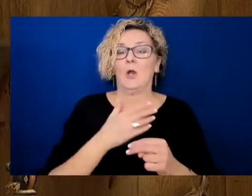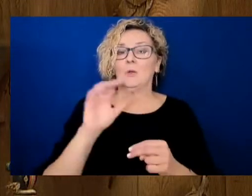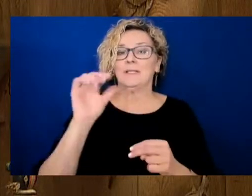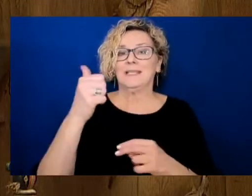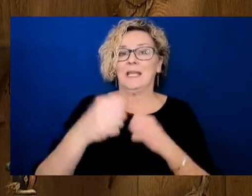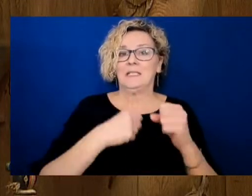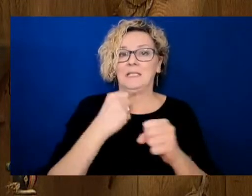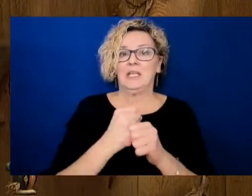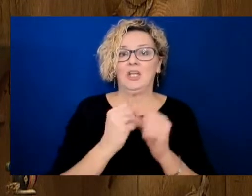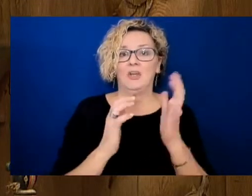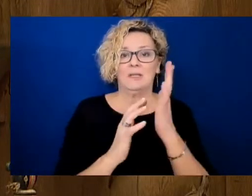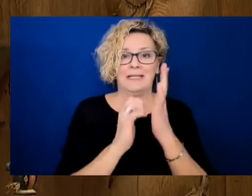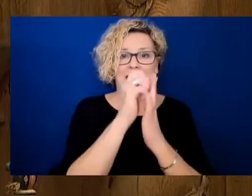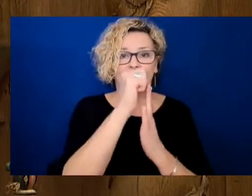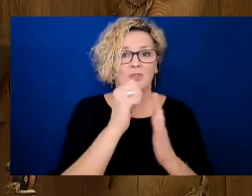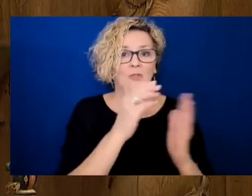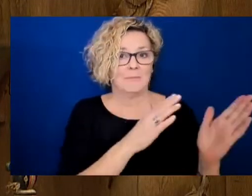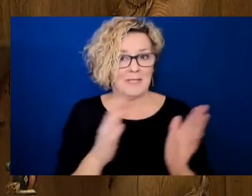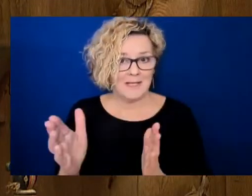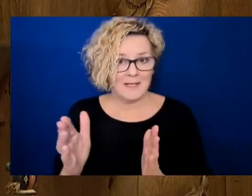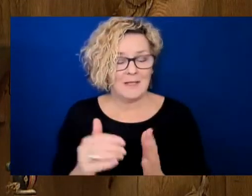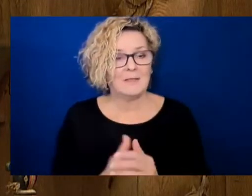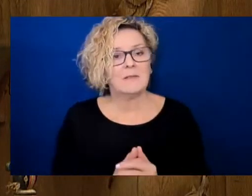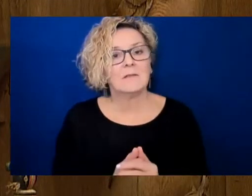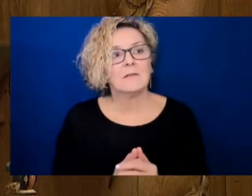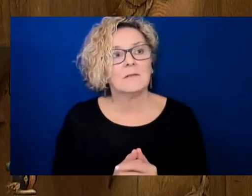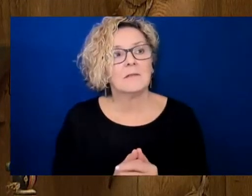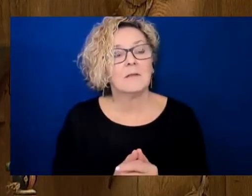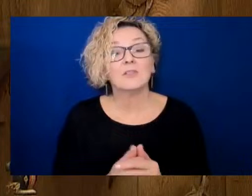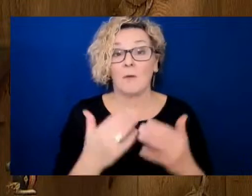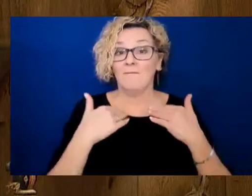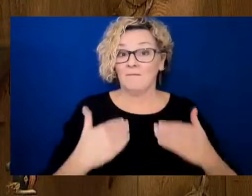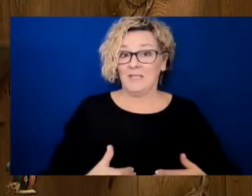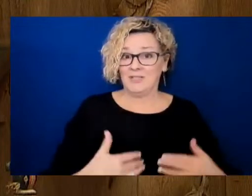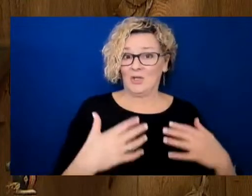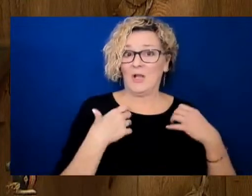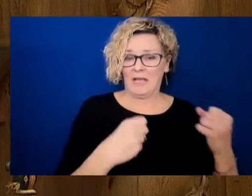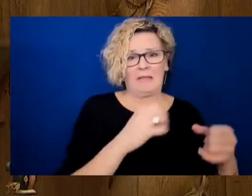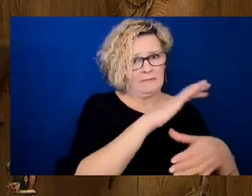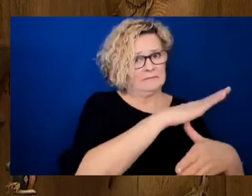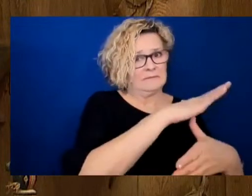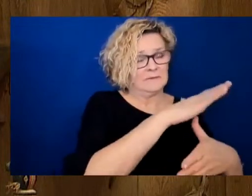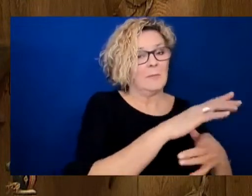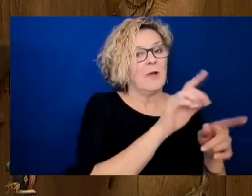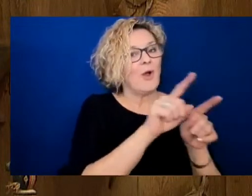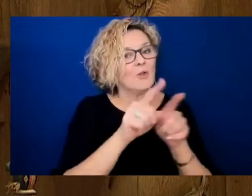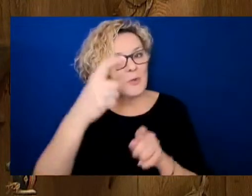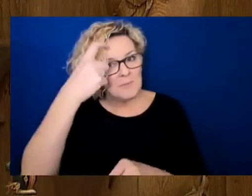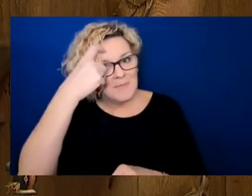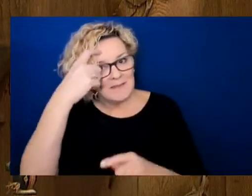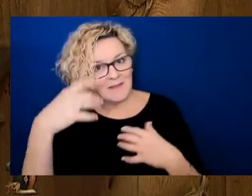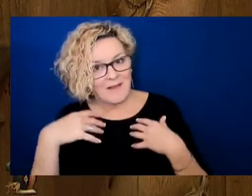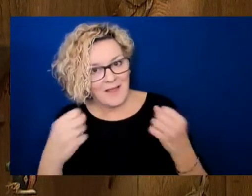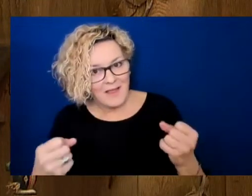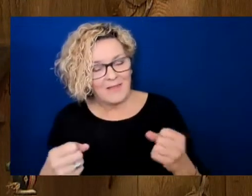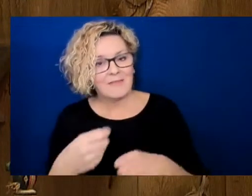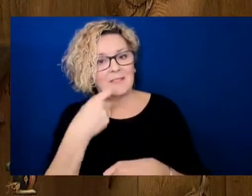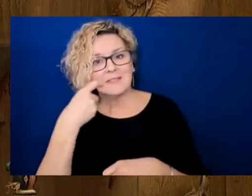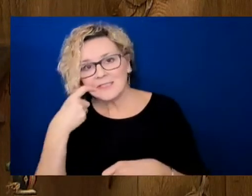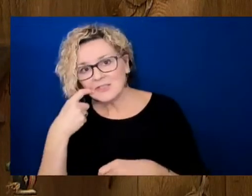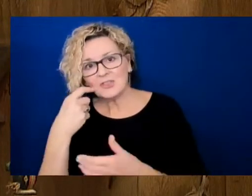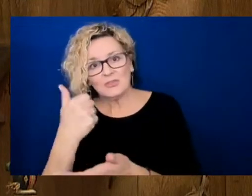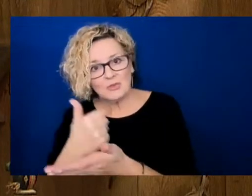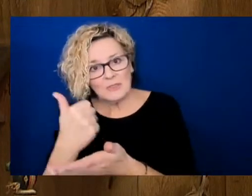Just as important as improving people's physical health is providing better support for mental health and addictions treatment. The